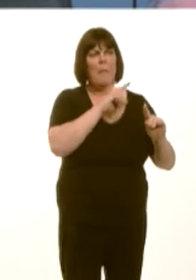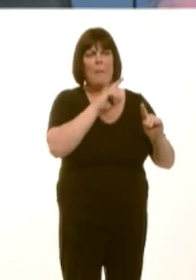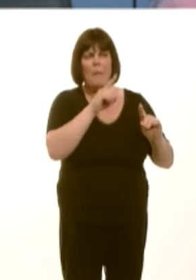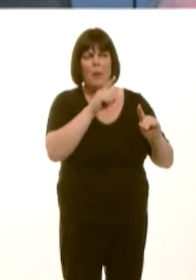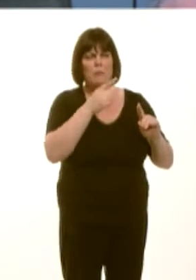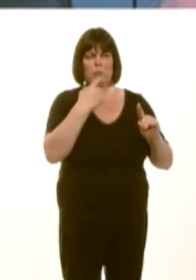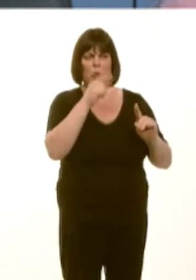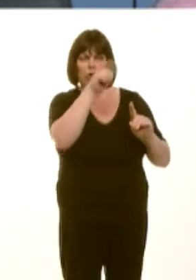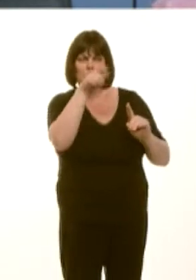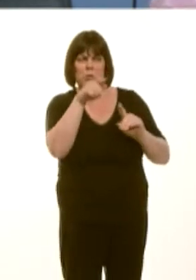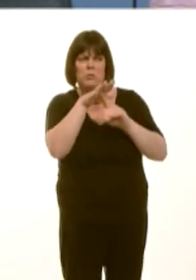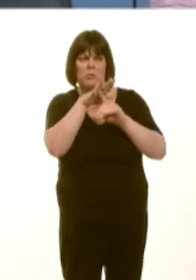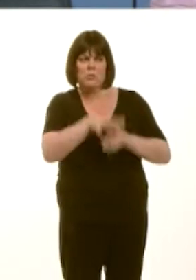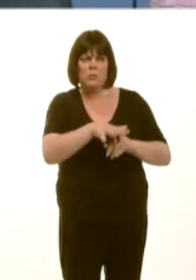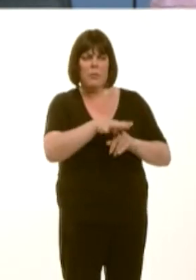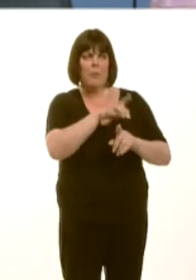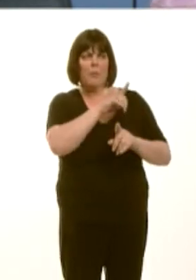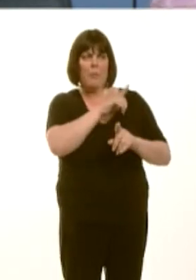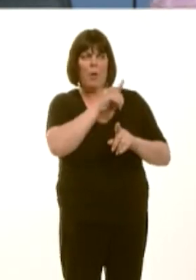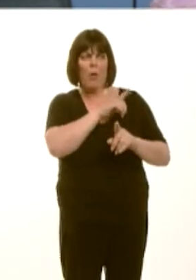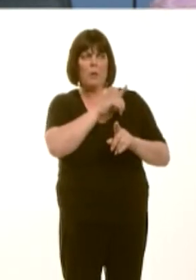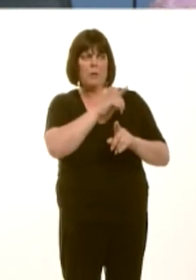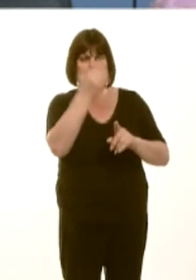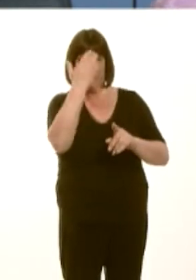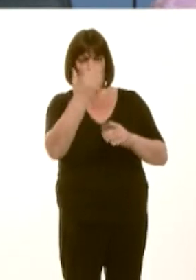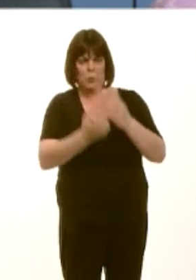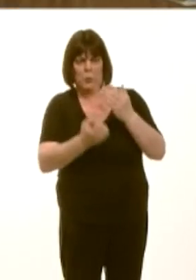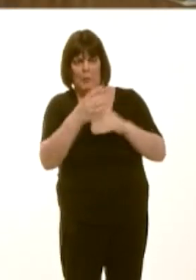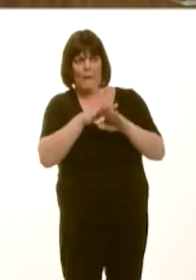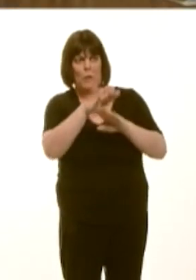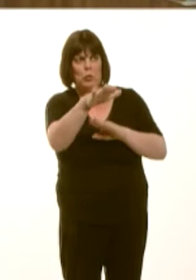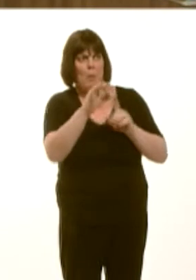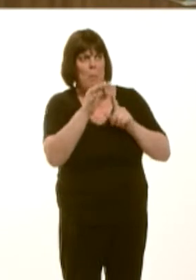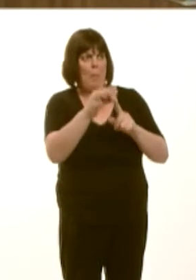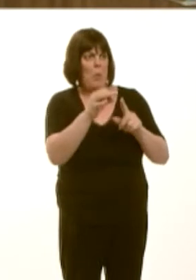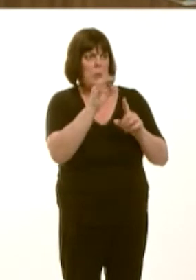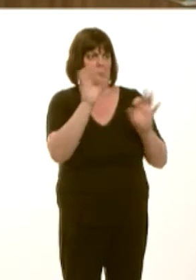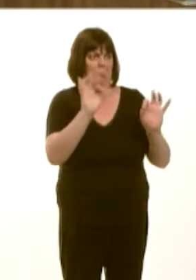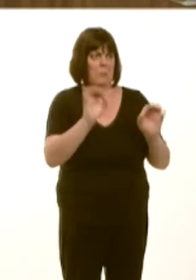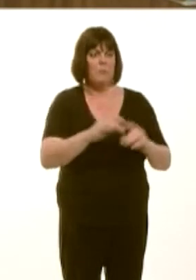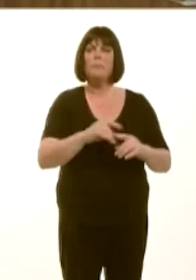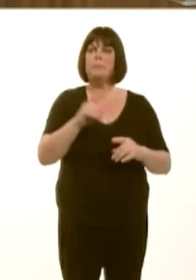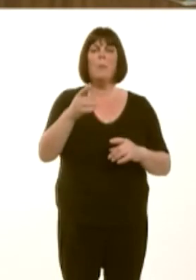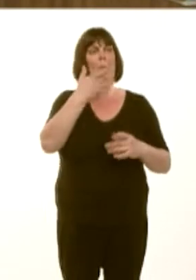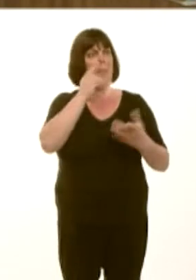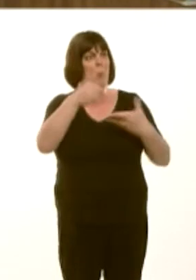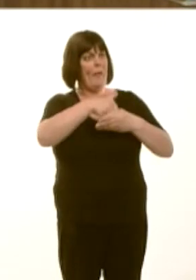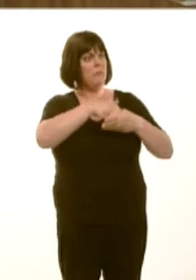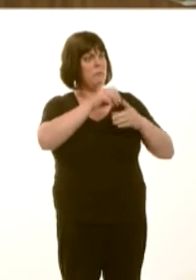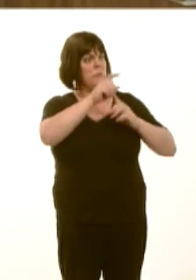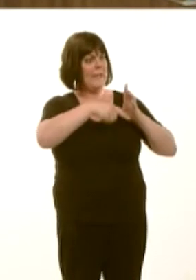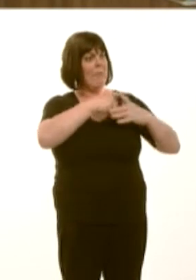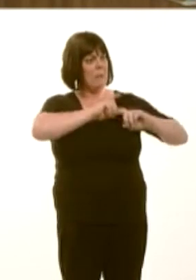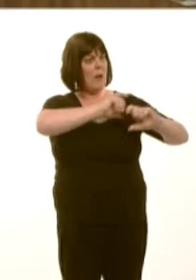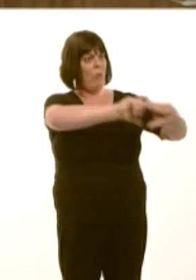has been disadvantaged by the fact there's been this gap? We still don't know what you're proposing in the future. No, because those already on the scheme will continue. There'll be a new scheme